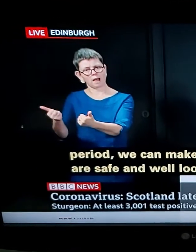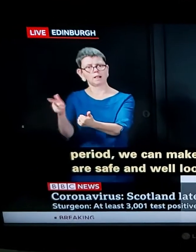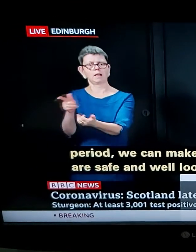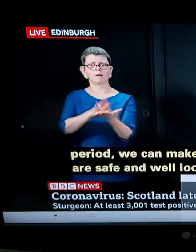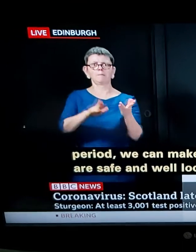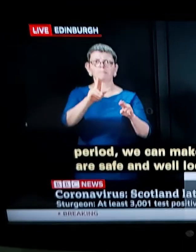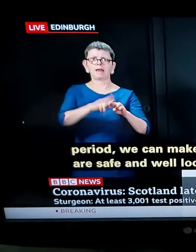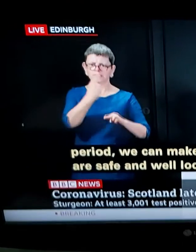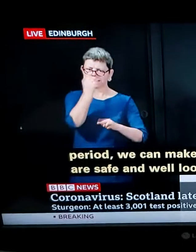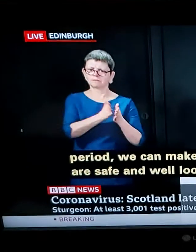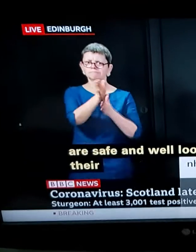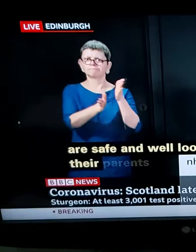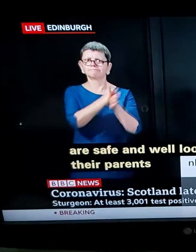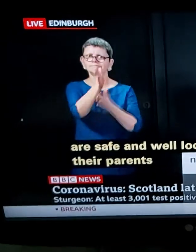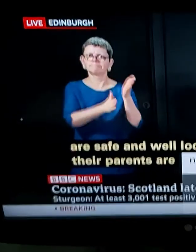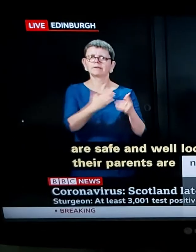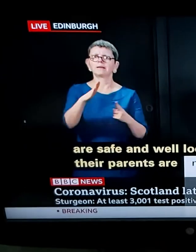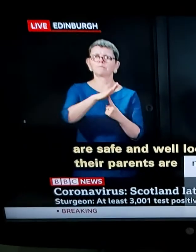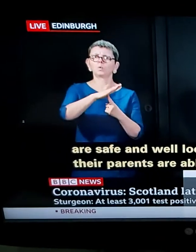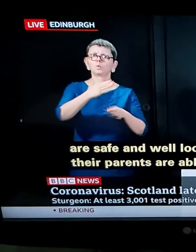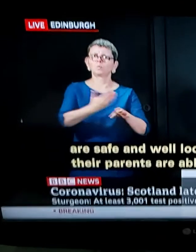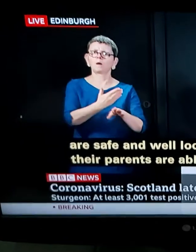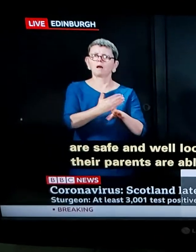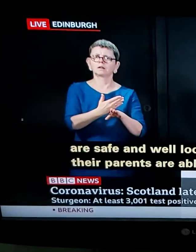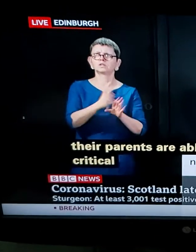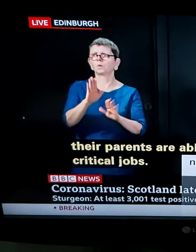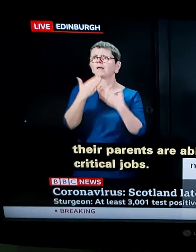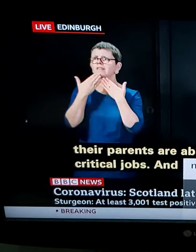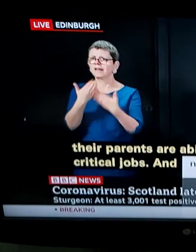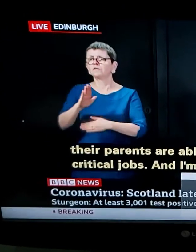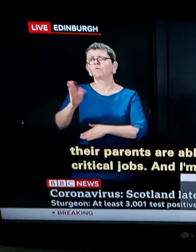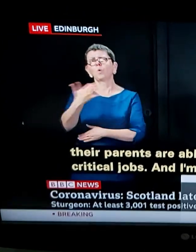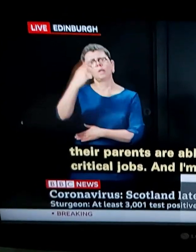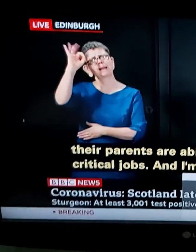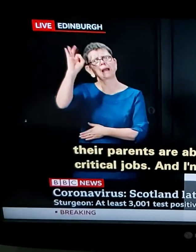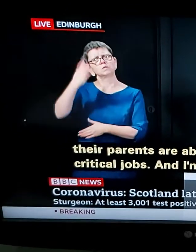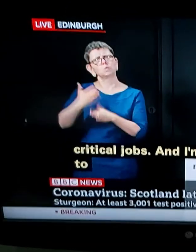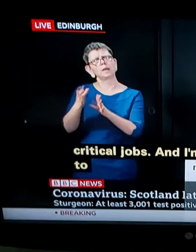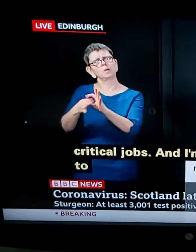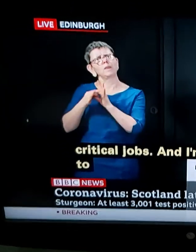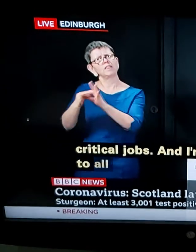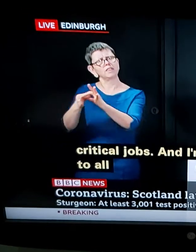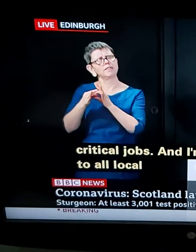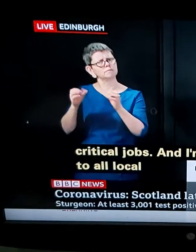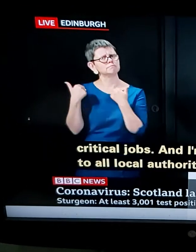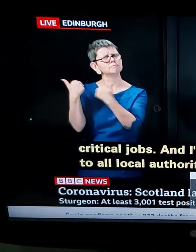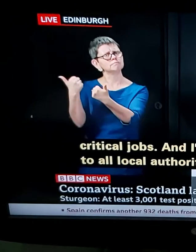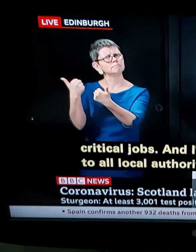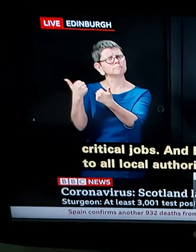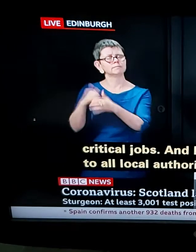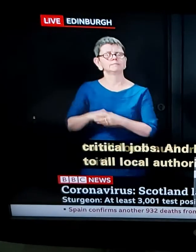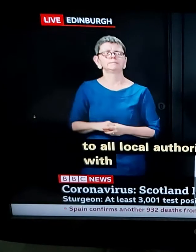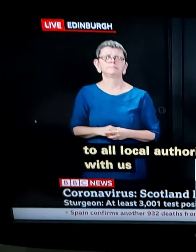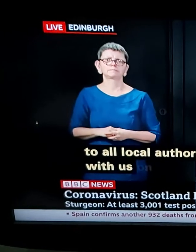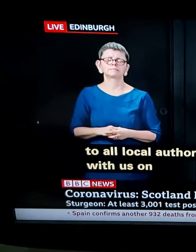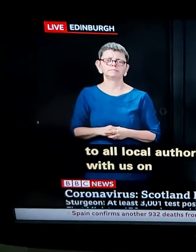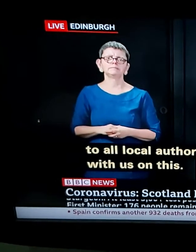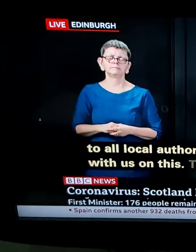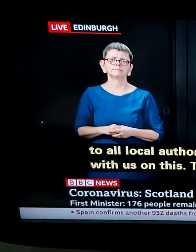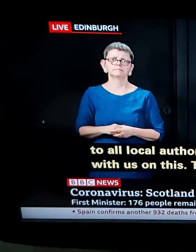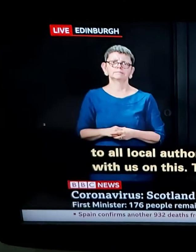to do critical jobs. And I'm very grateful to all local authorities for working with us on this. There is, of course, a more